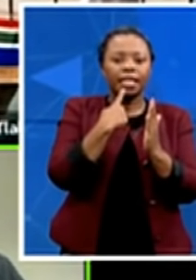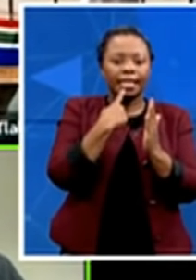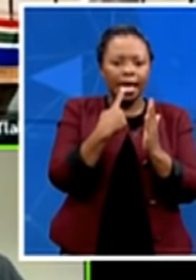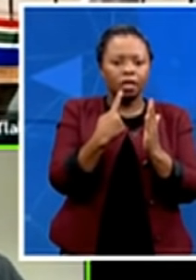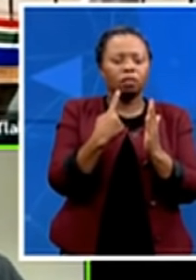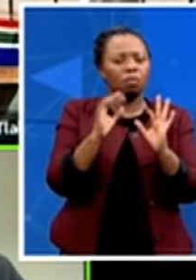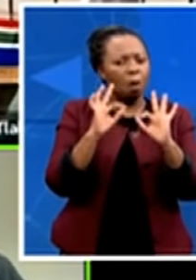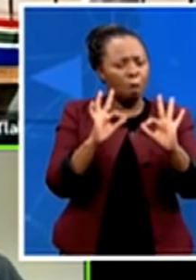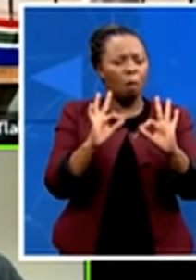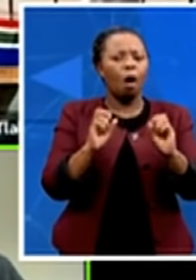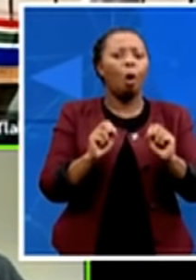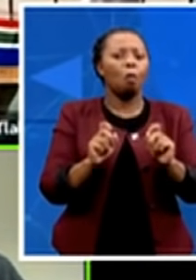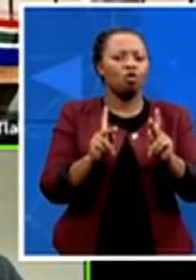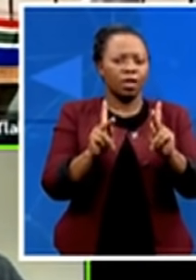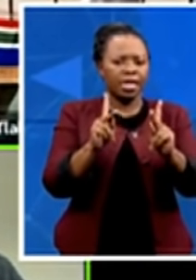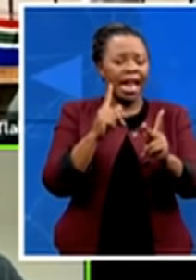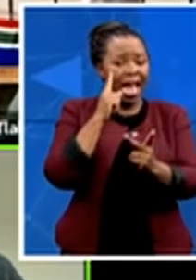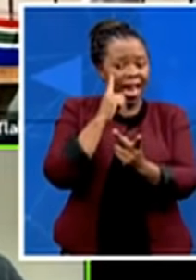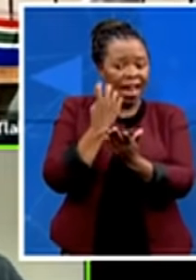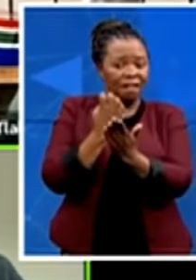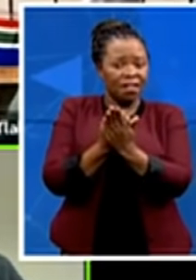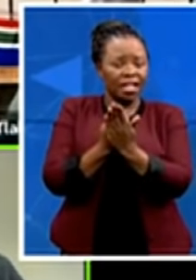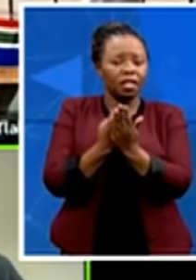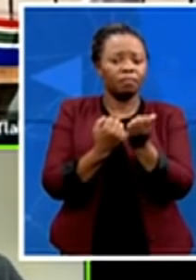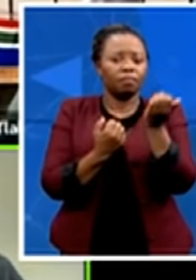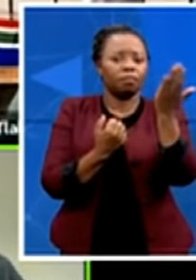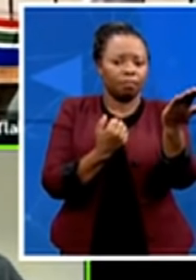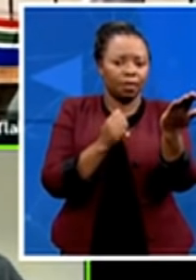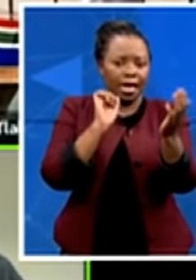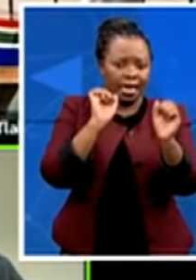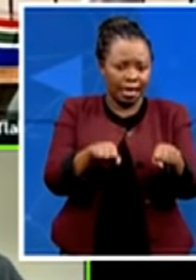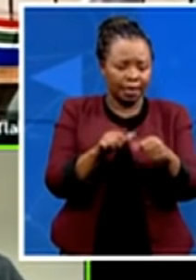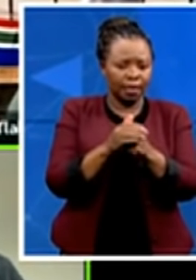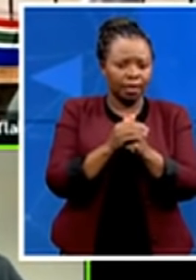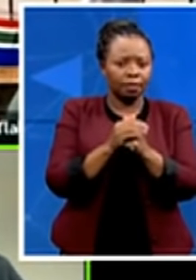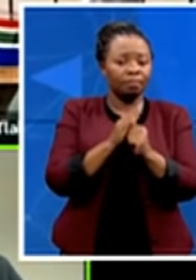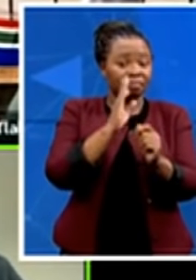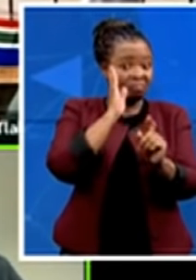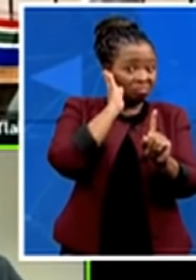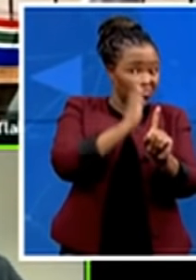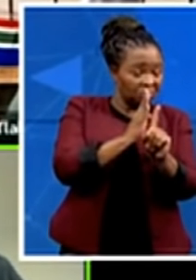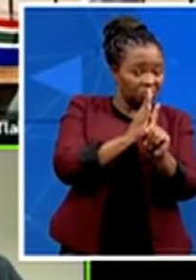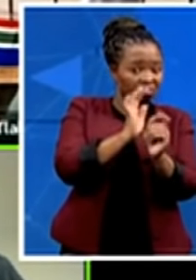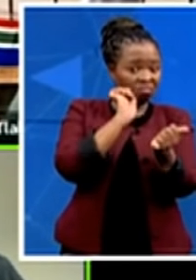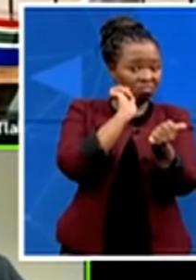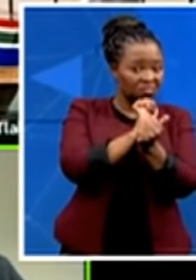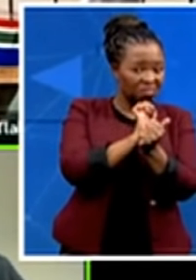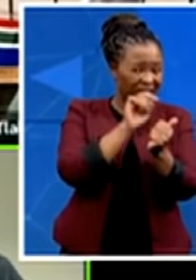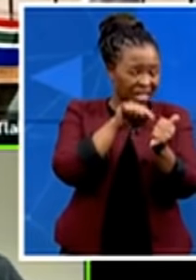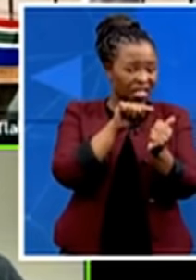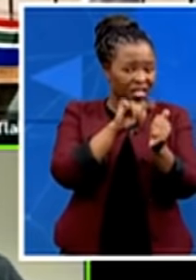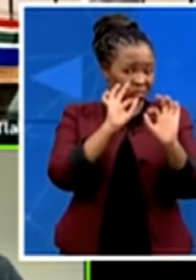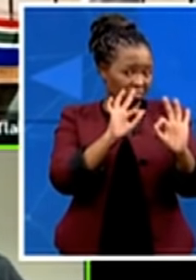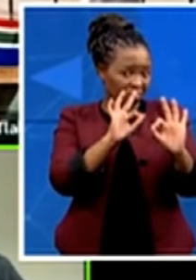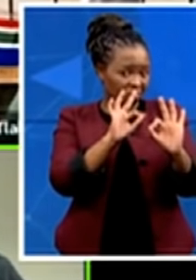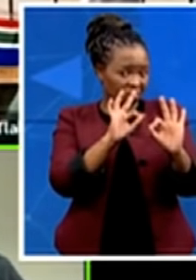in relation to the question of whether direct imprisonment is an appropriate remedy, again underline appropriate, for the